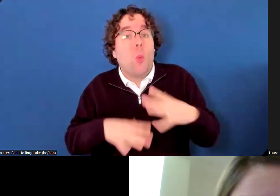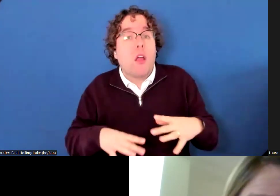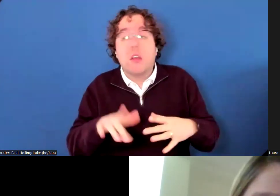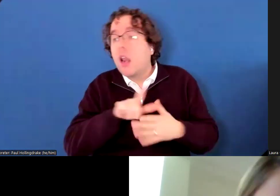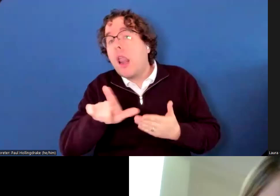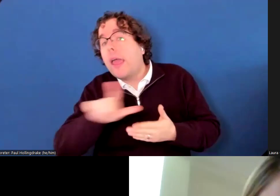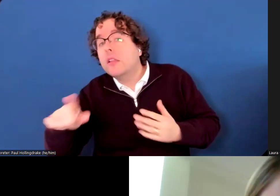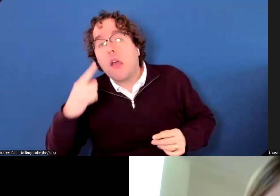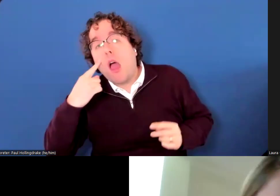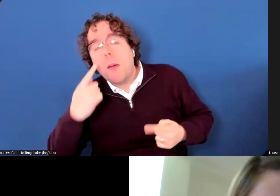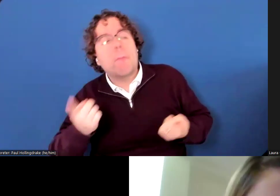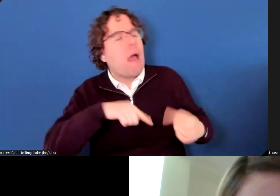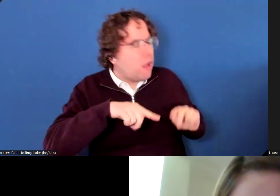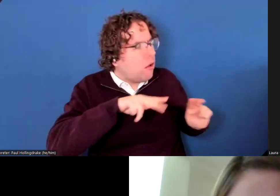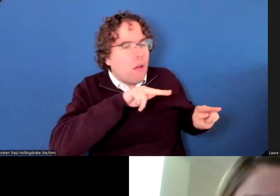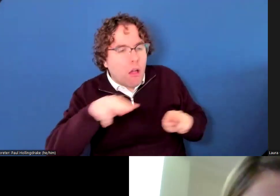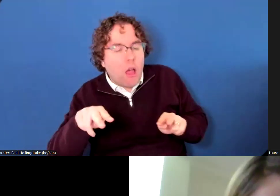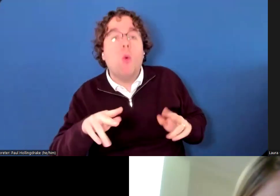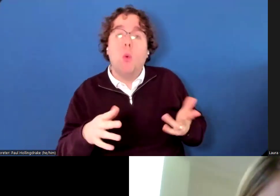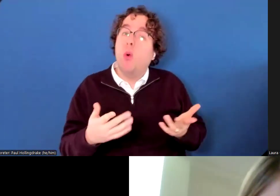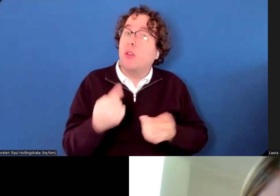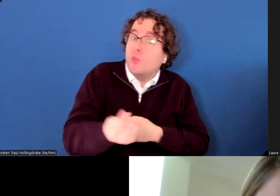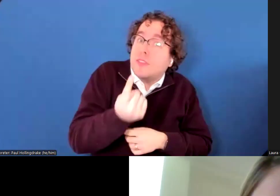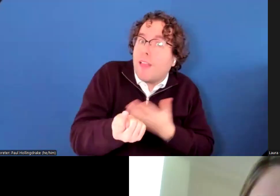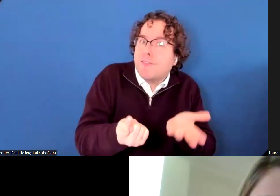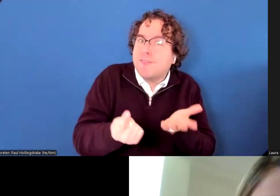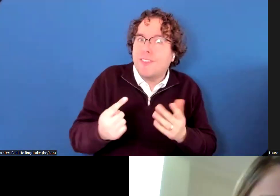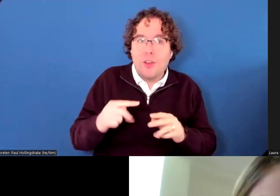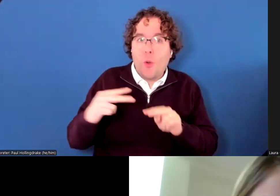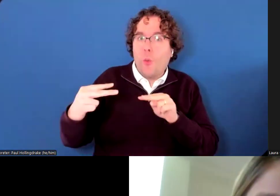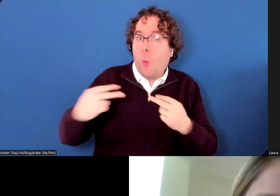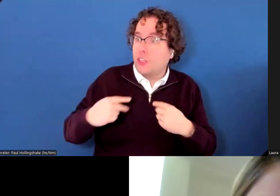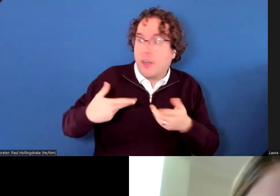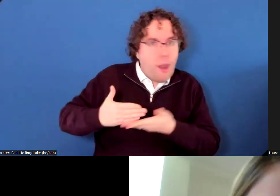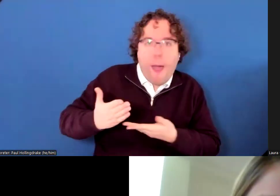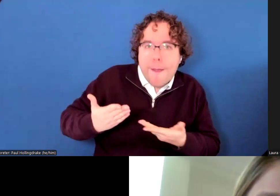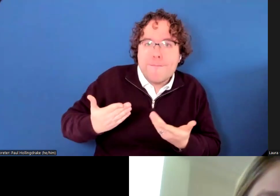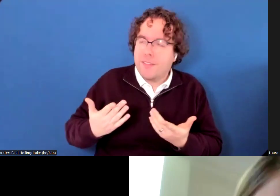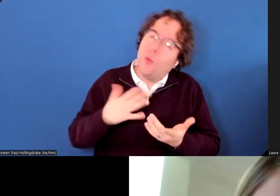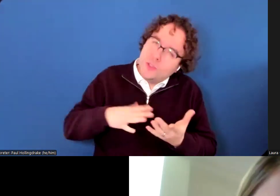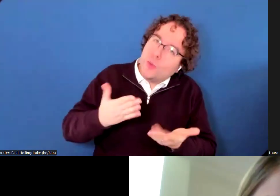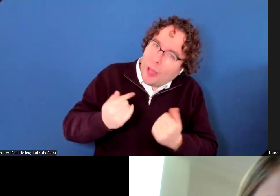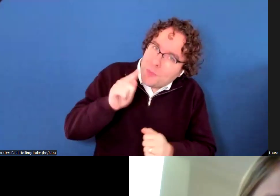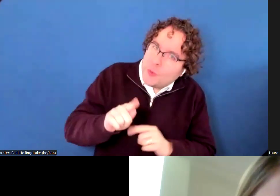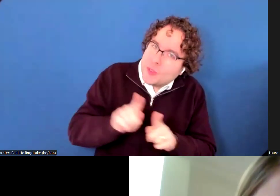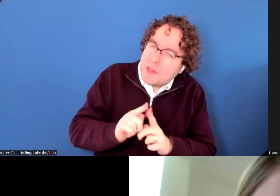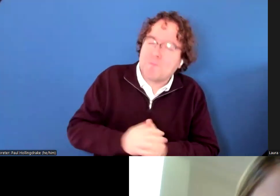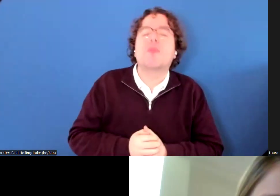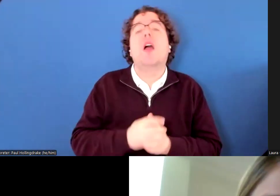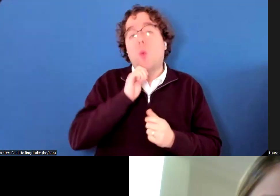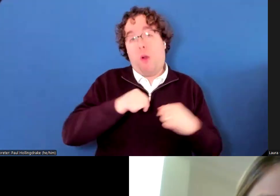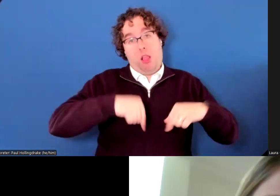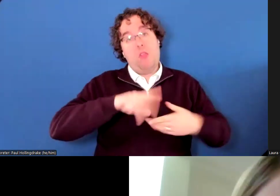afterwards, or if you're watching this after the event, welcome to you too as well. And the recording will be posted on our